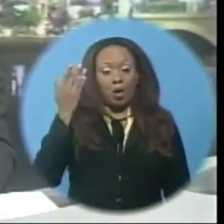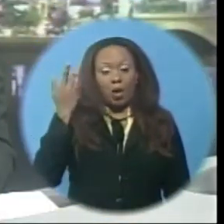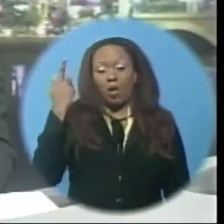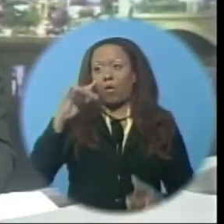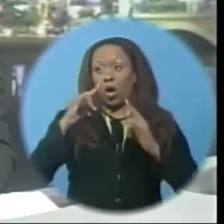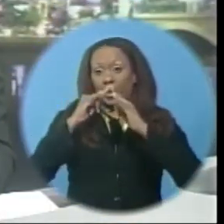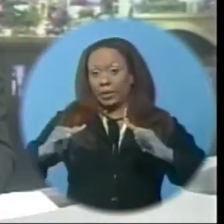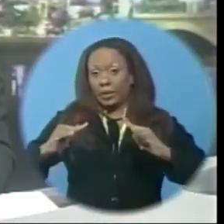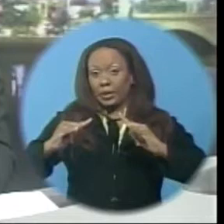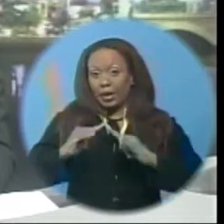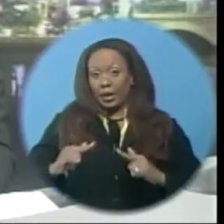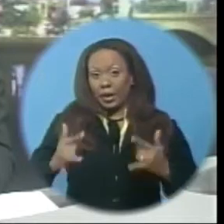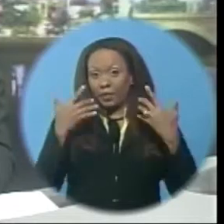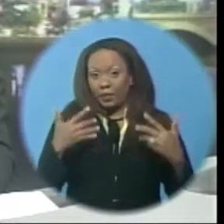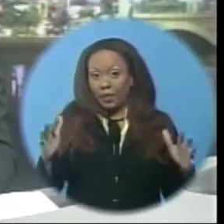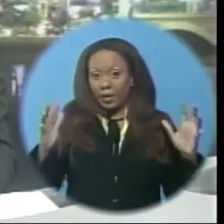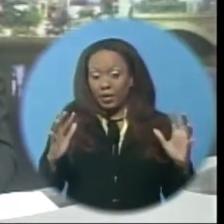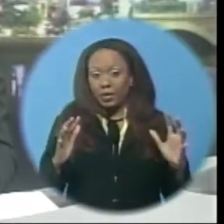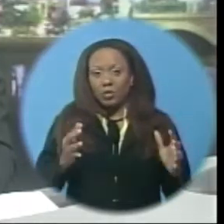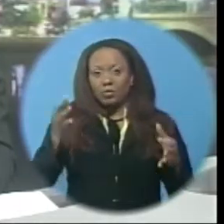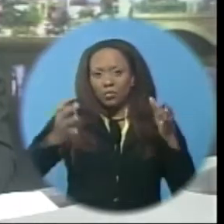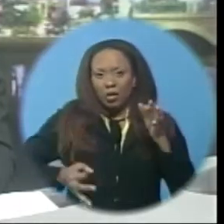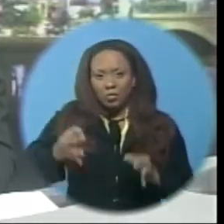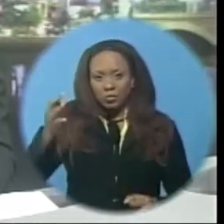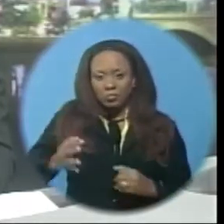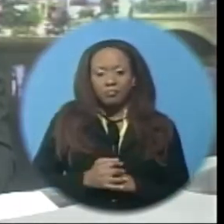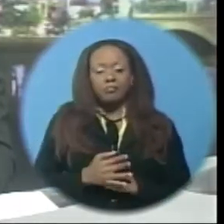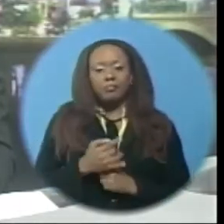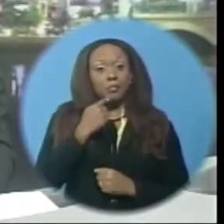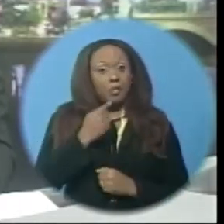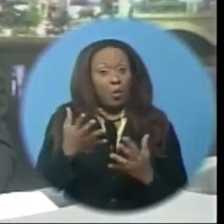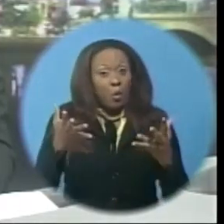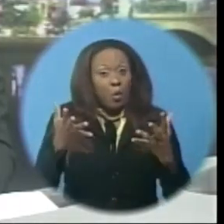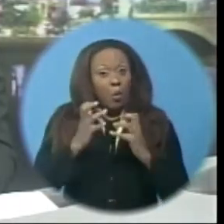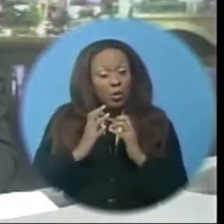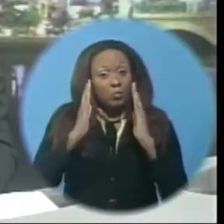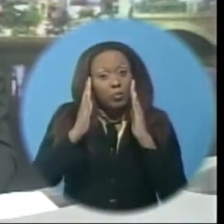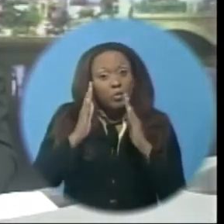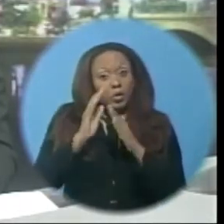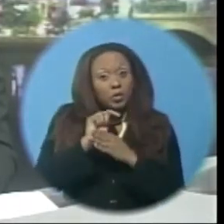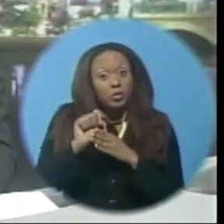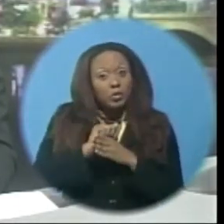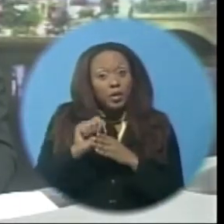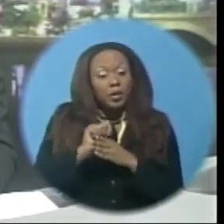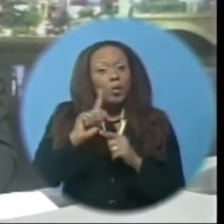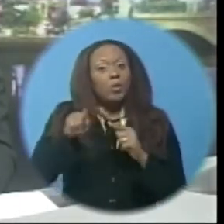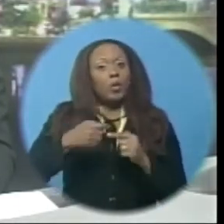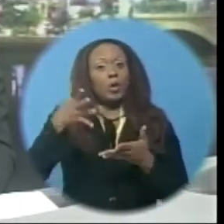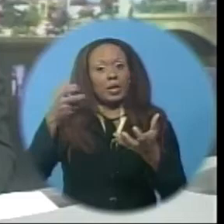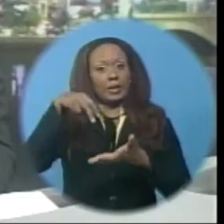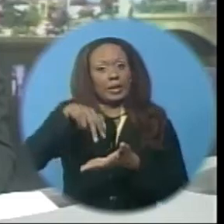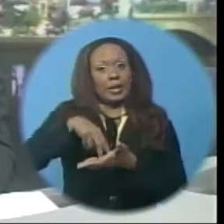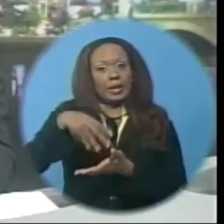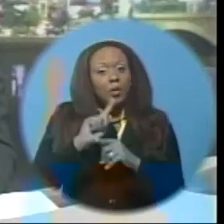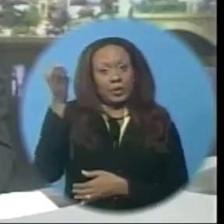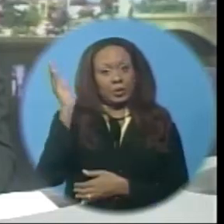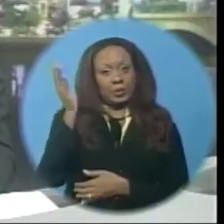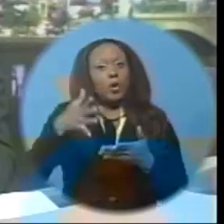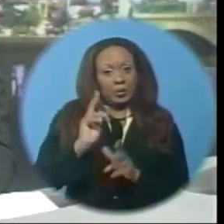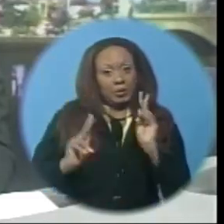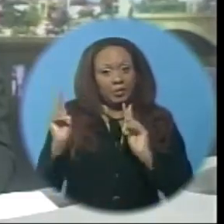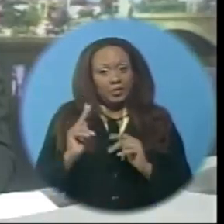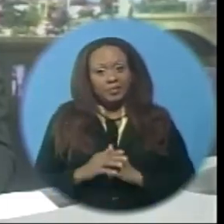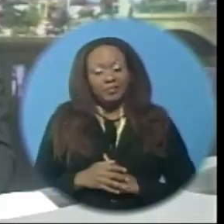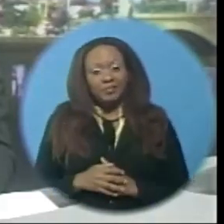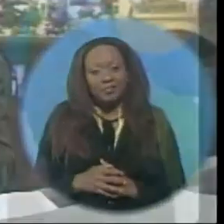Keynote Speaker Magistrate Doug Frederick urged participants to pay special attention to their training, especially in the area